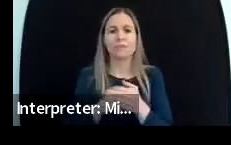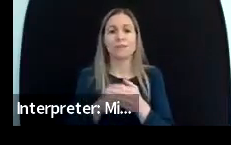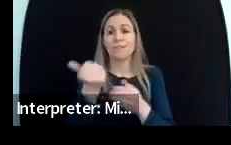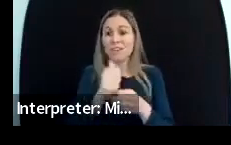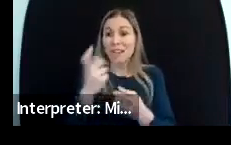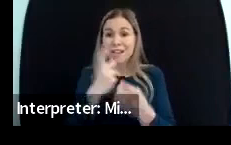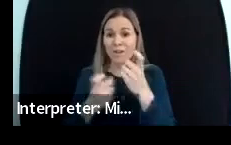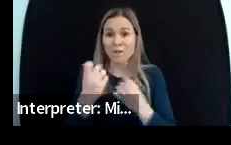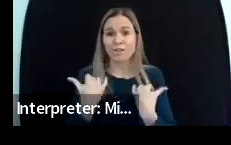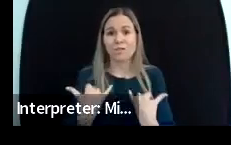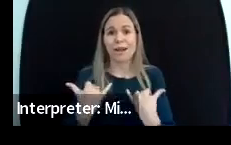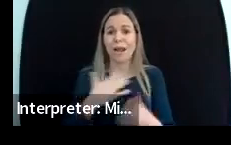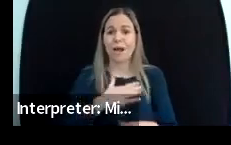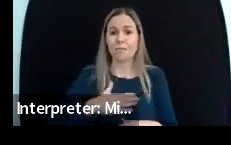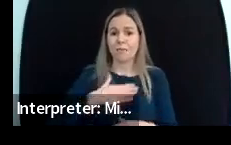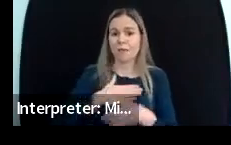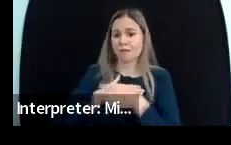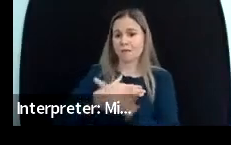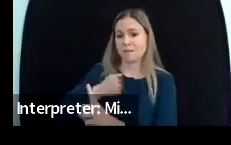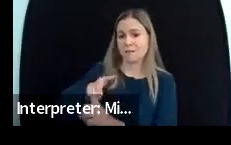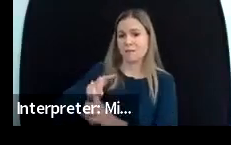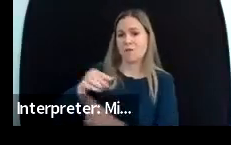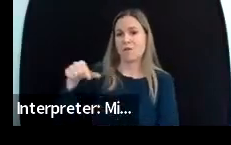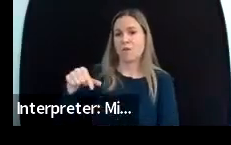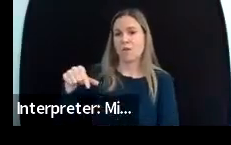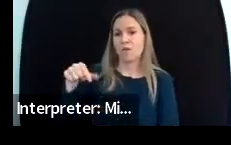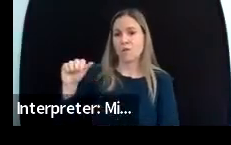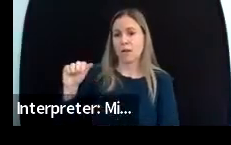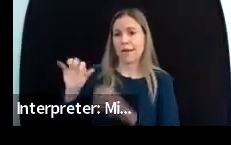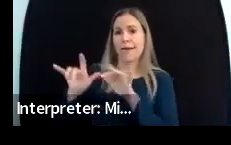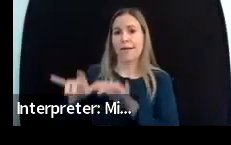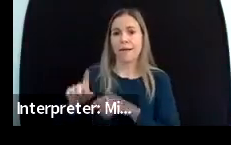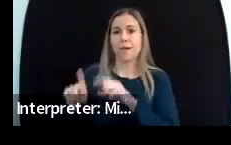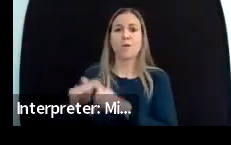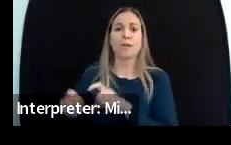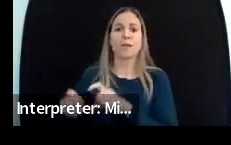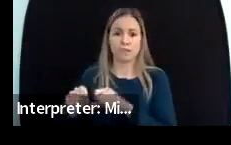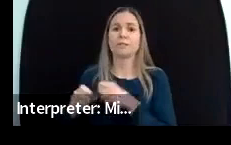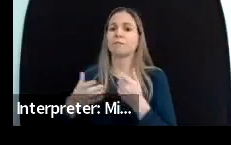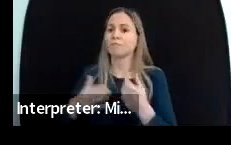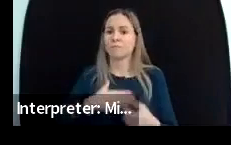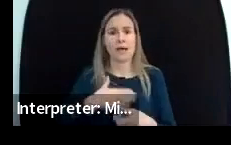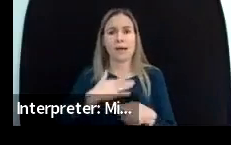feel free to drop them in the Q&A, and we'll be happy to answer.